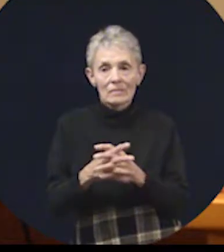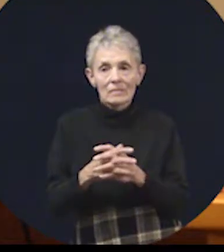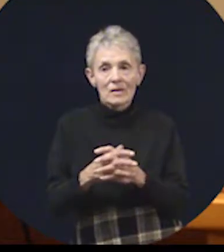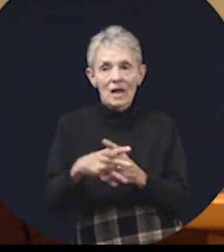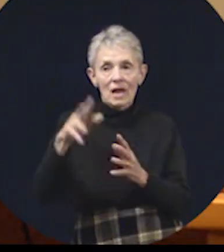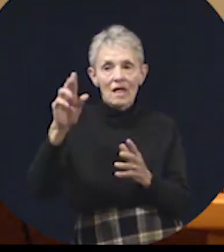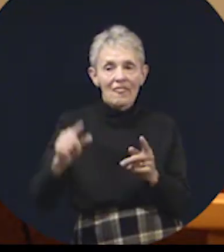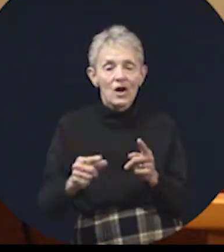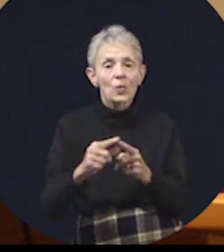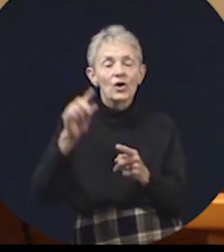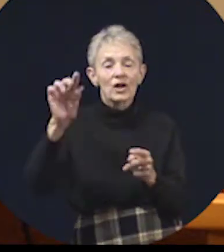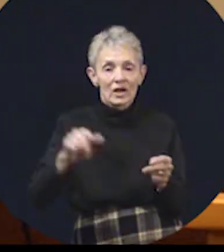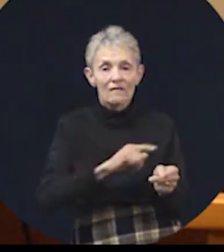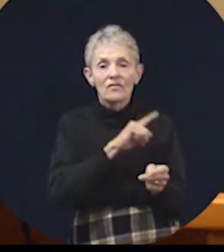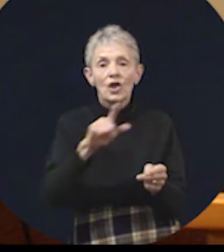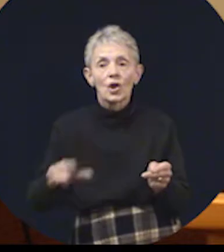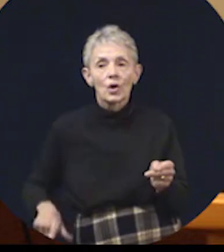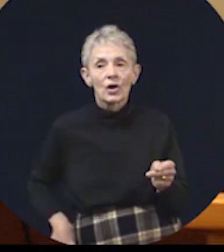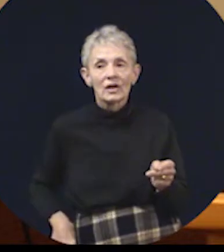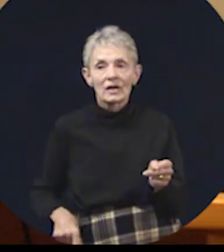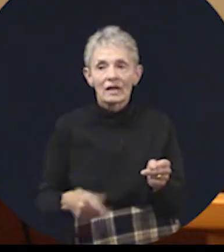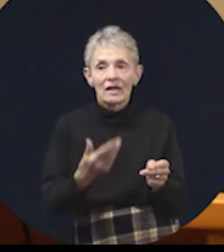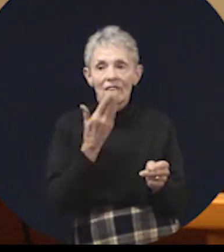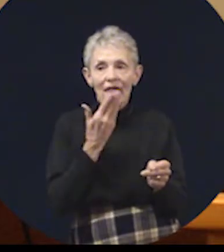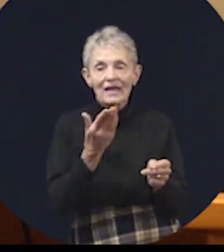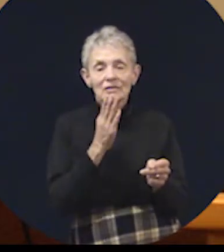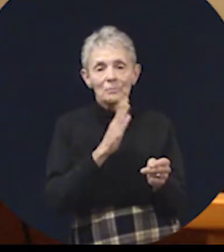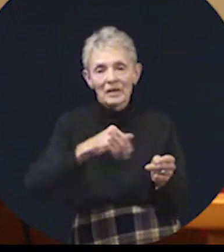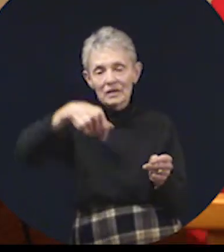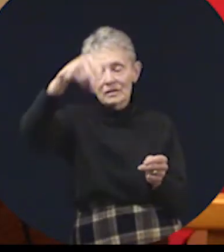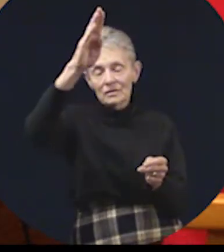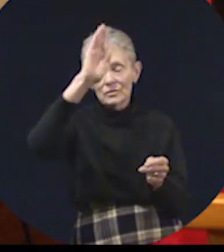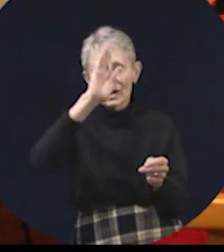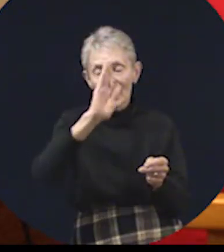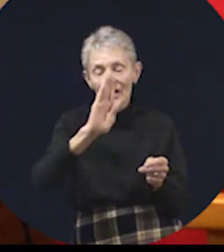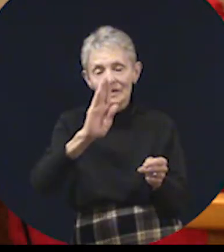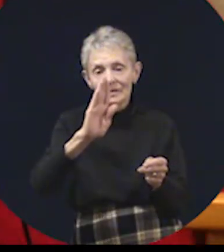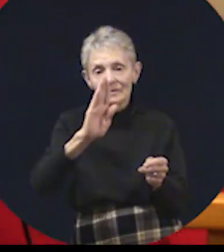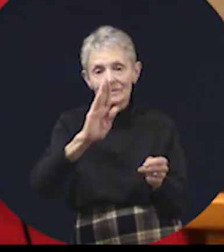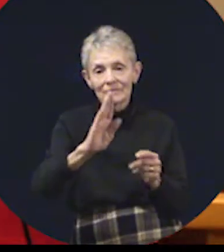The word of the Lord. Thanks be to God.